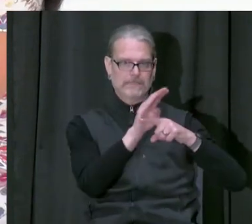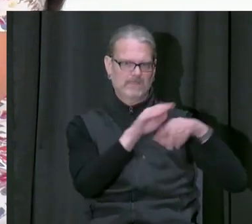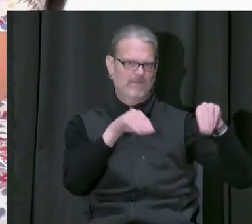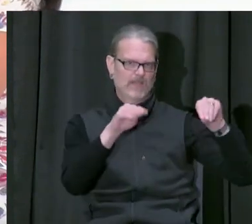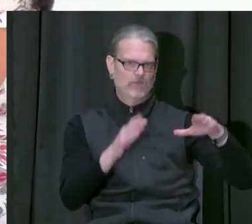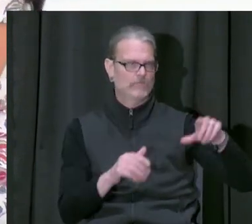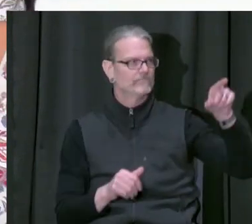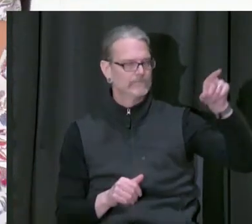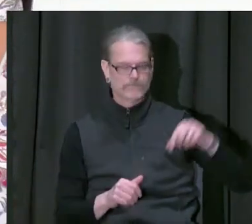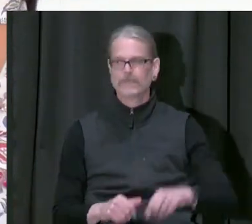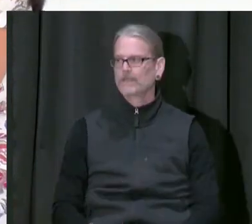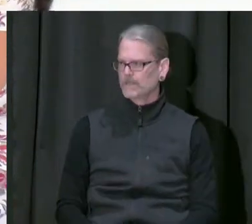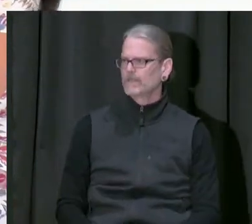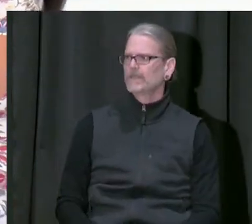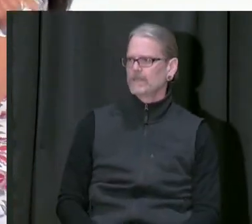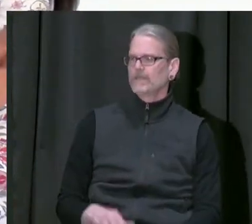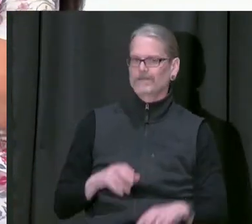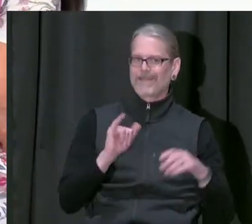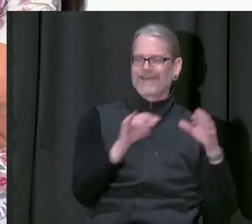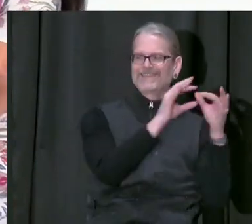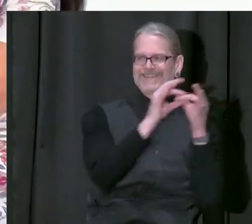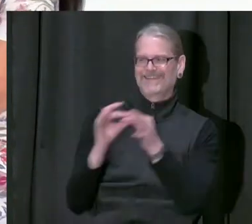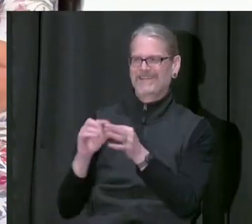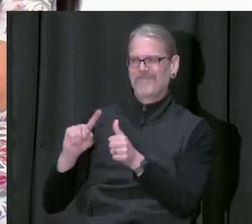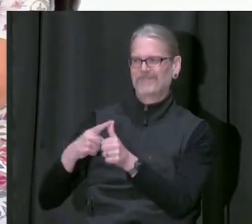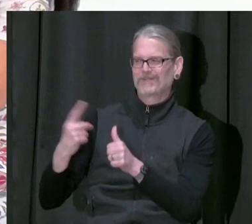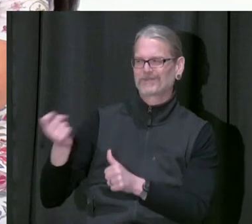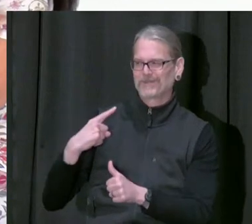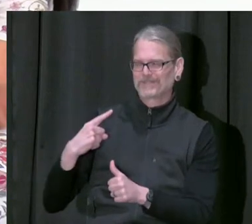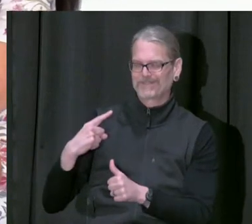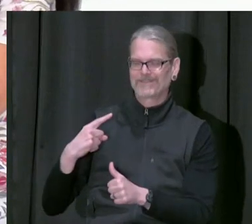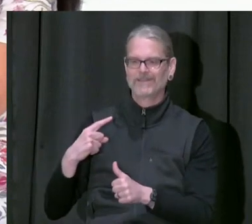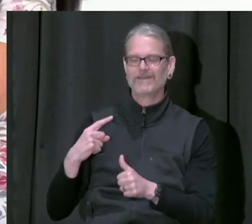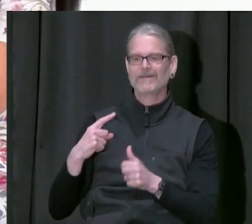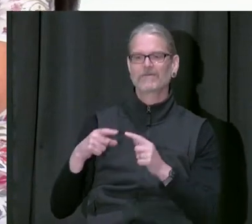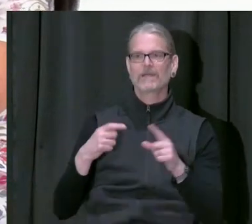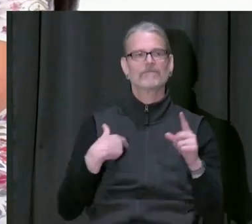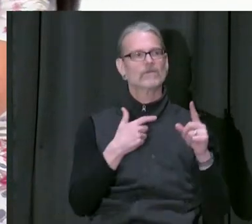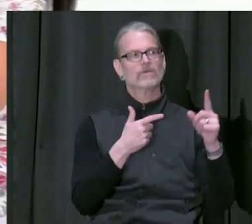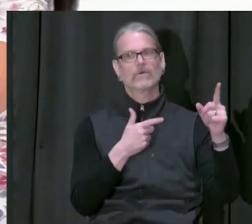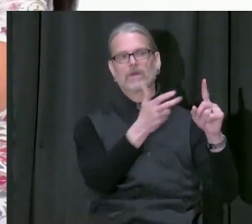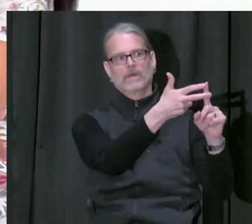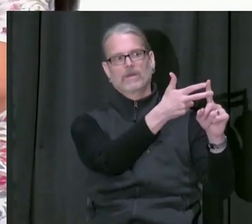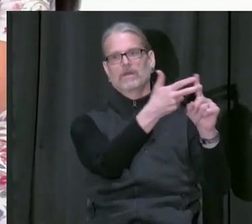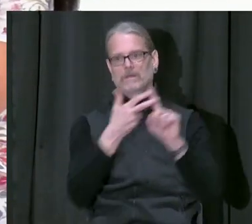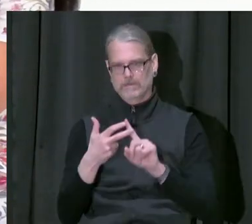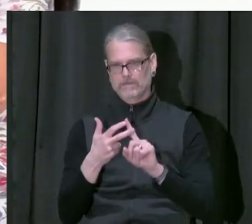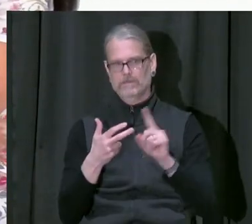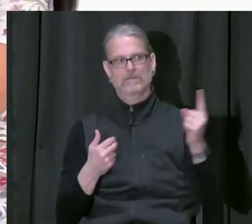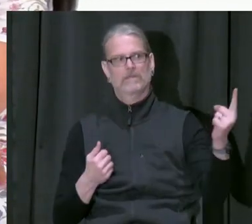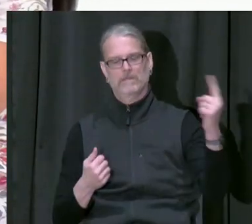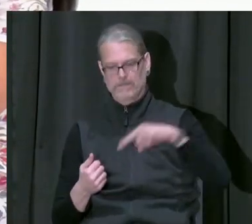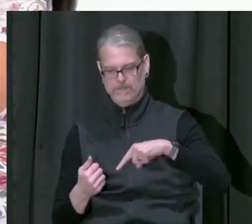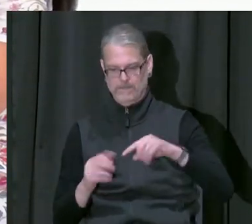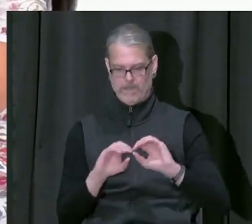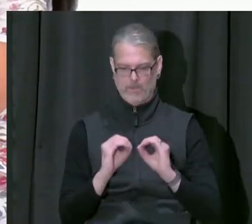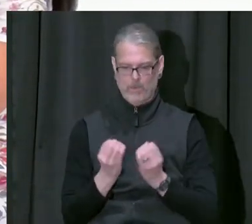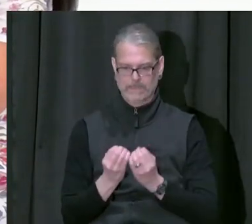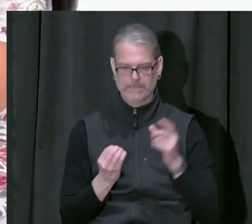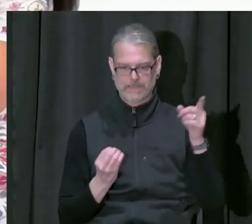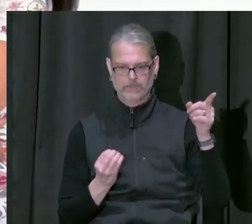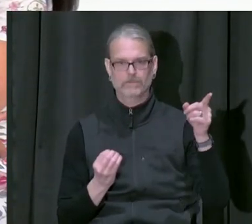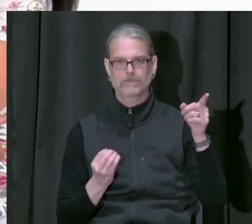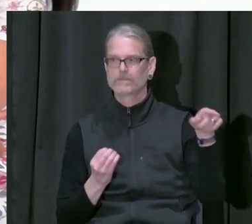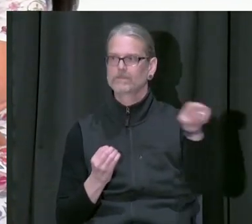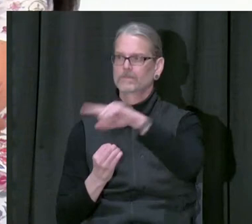So it started with the first question. So when you have some, you know, when you start bringing people into the organization that have